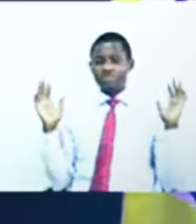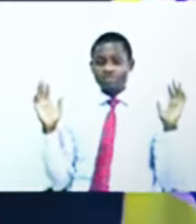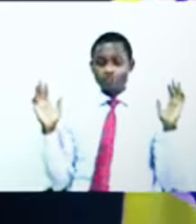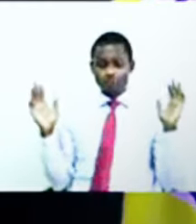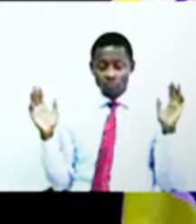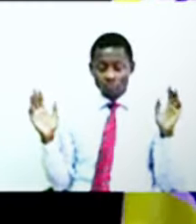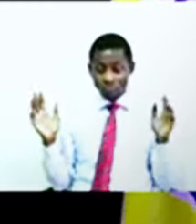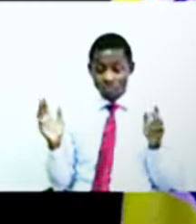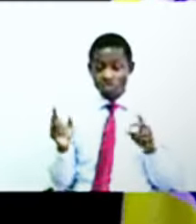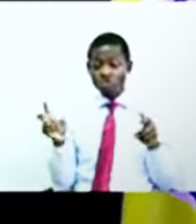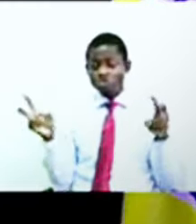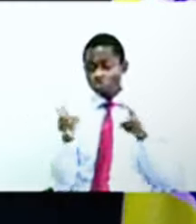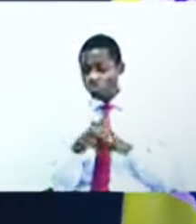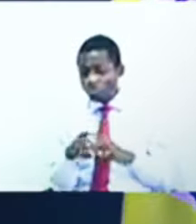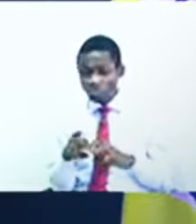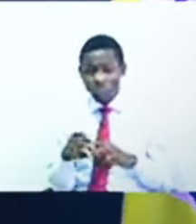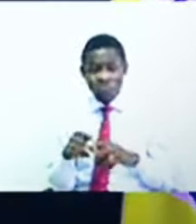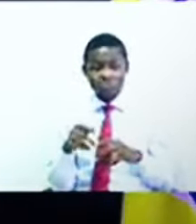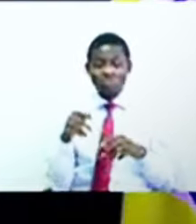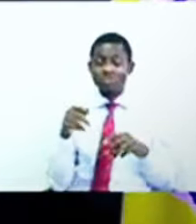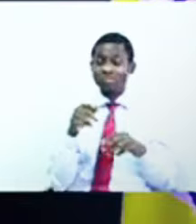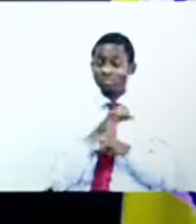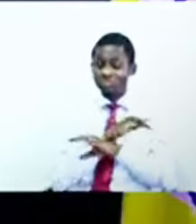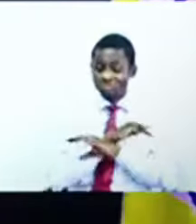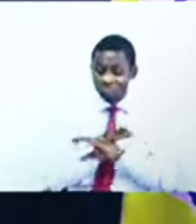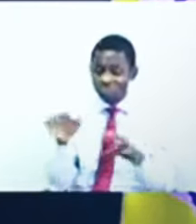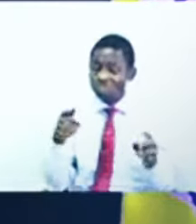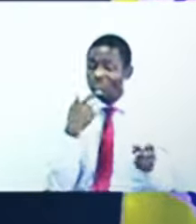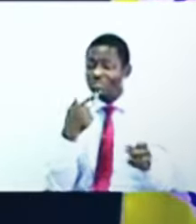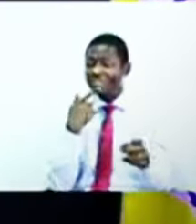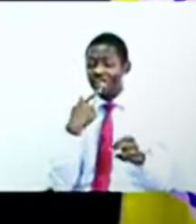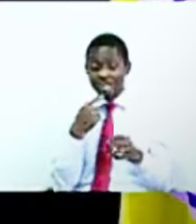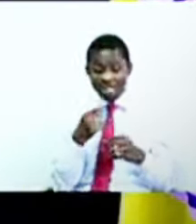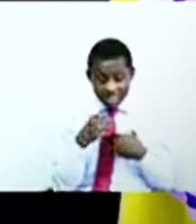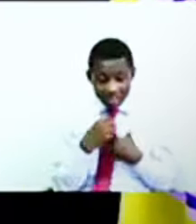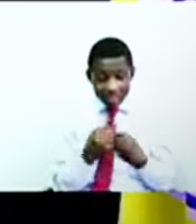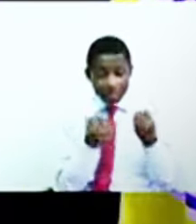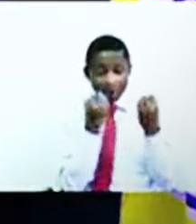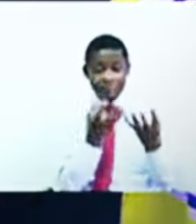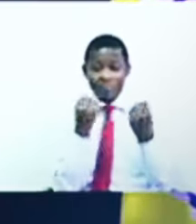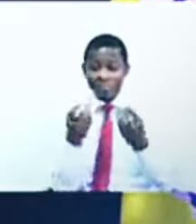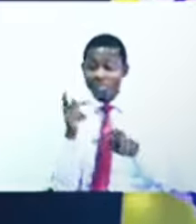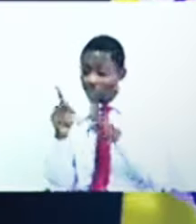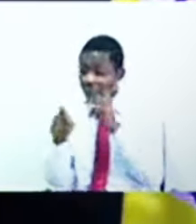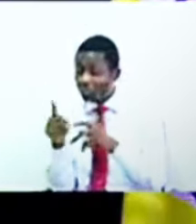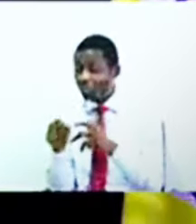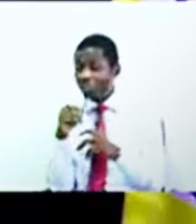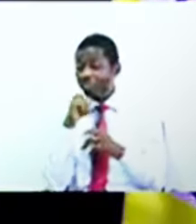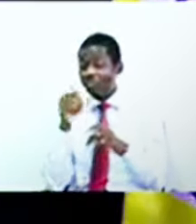that. So can all these people go to hell because they didn't accept Christ? Every religion is religion. See, God has said it on